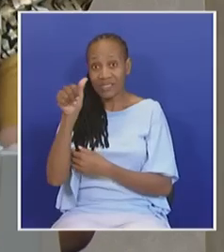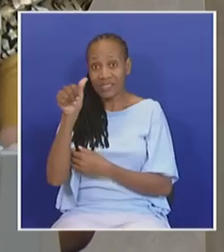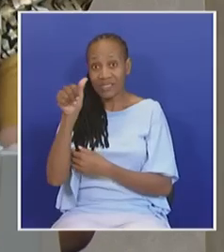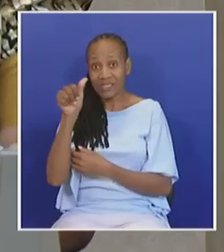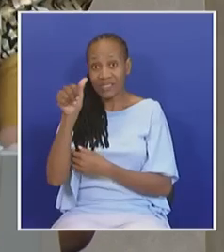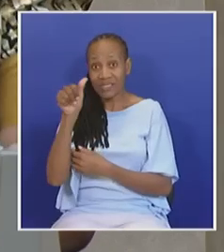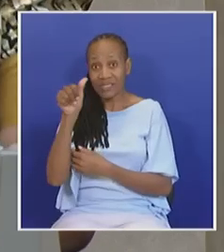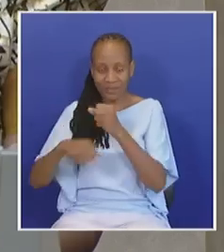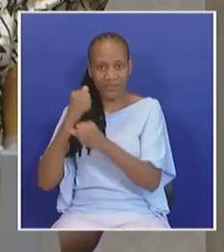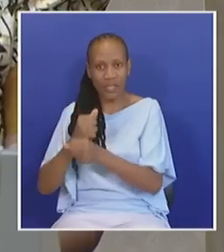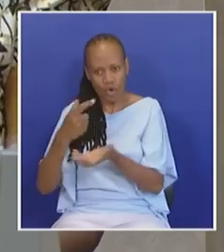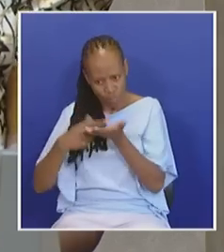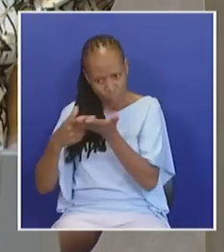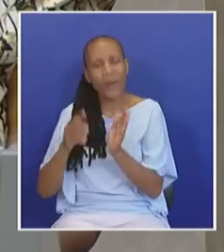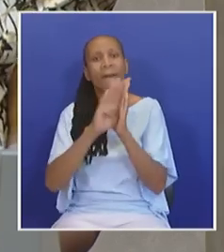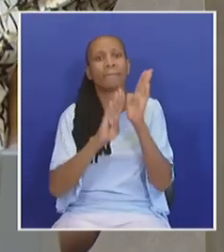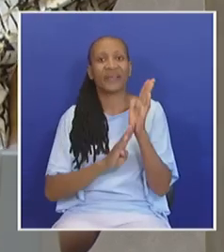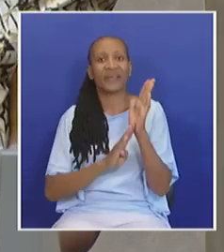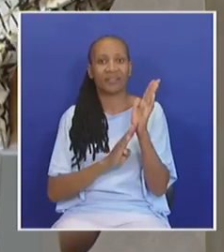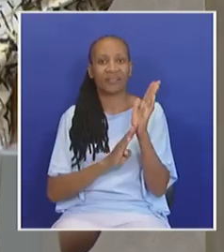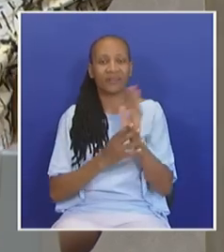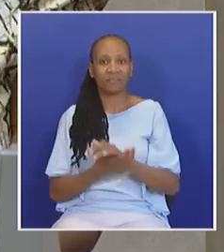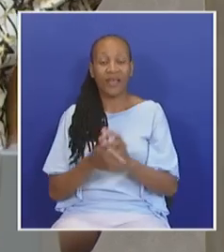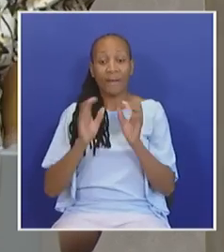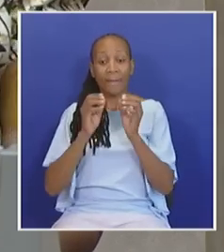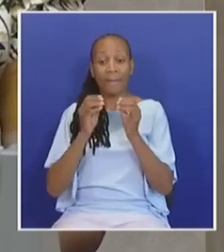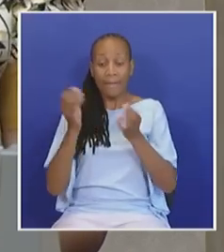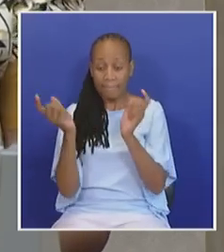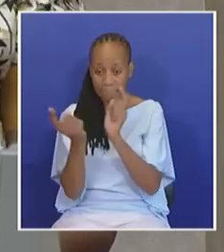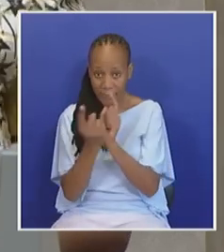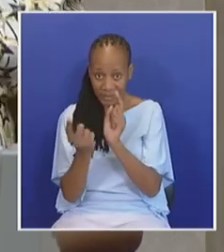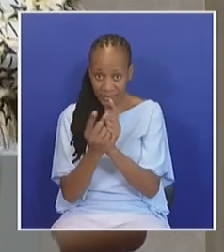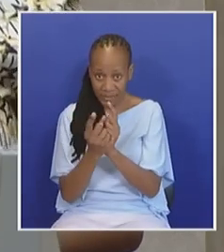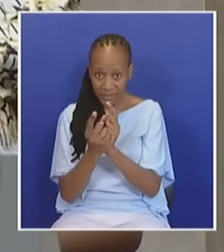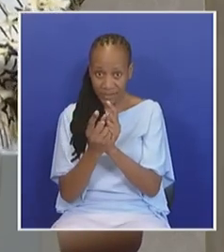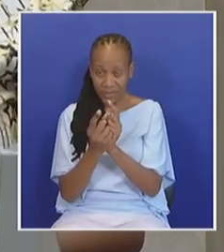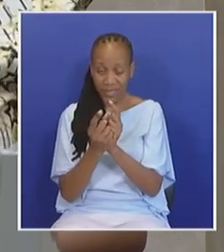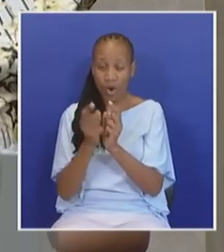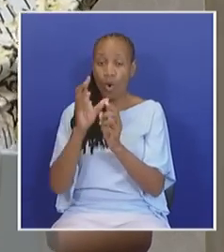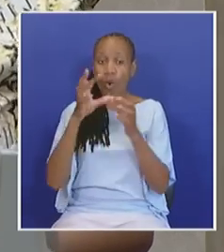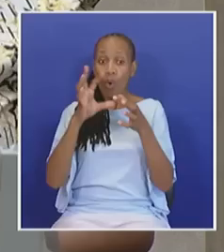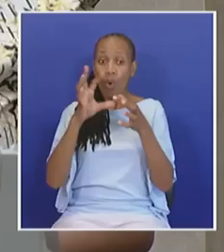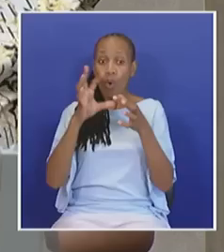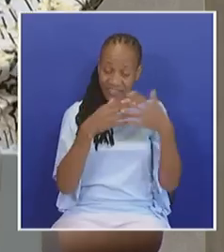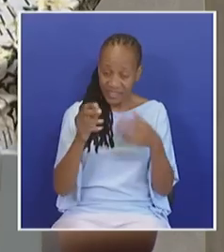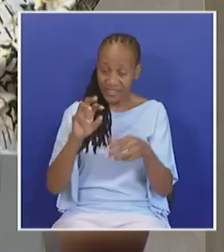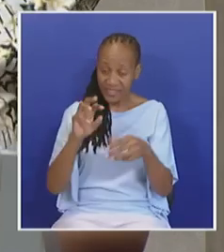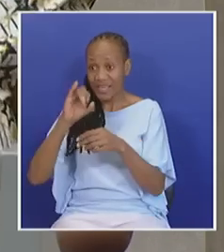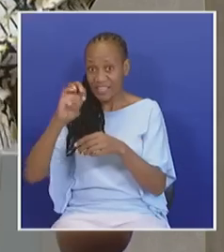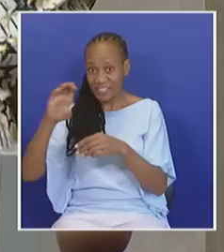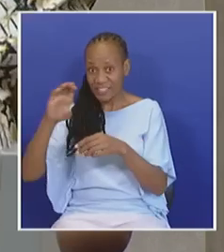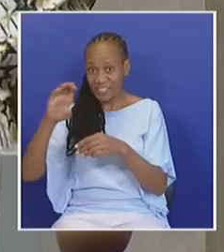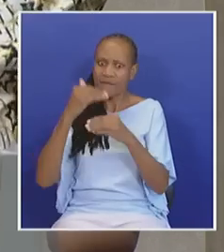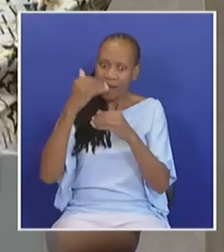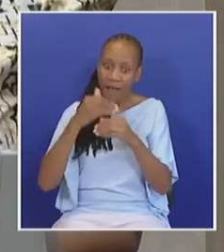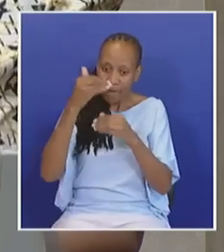2016. The briefing by the IEC and Home Affairs was followed by public participations and hearings